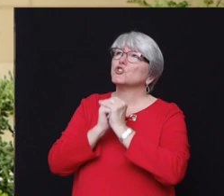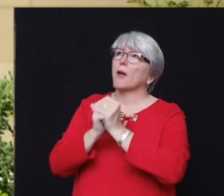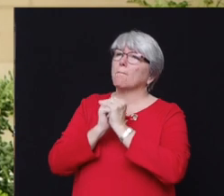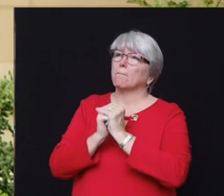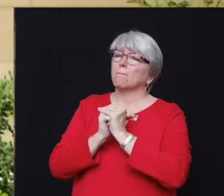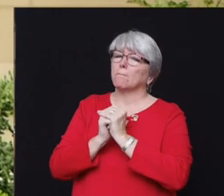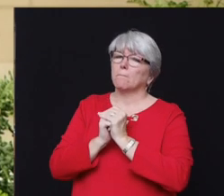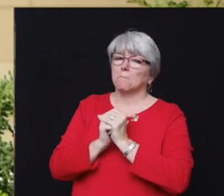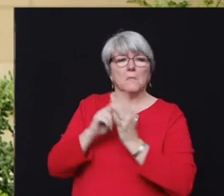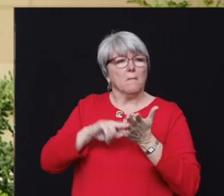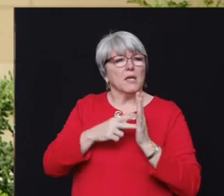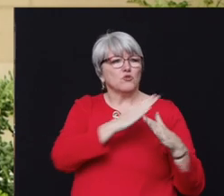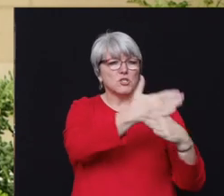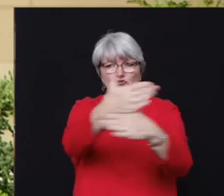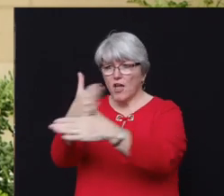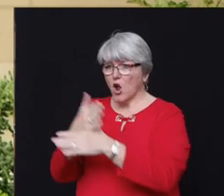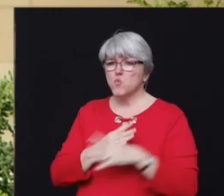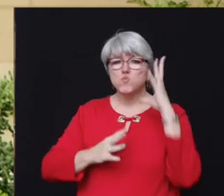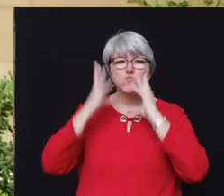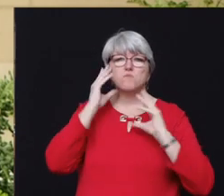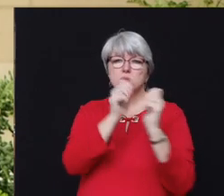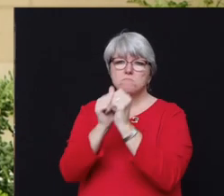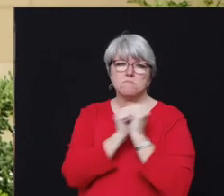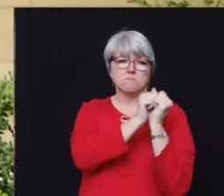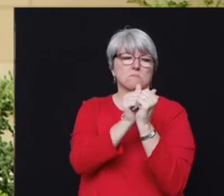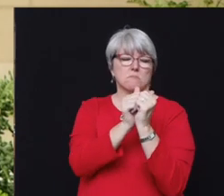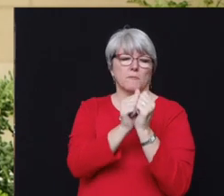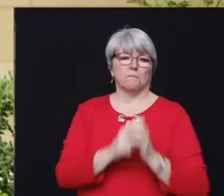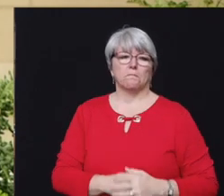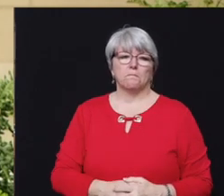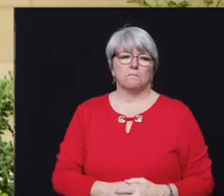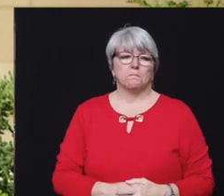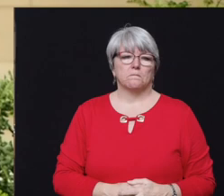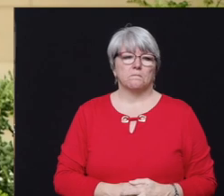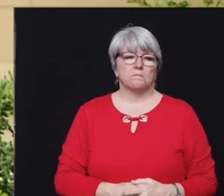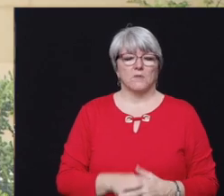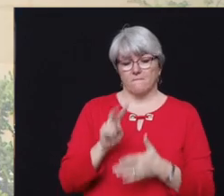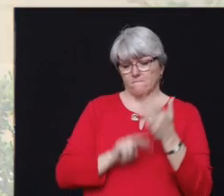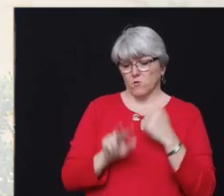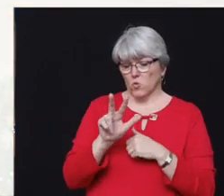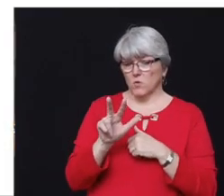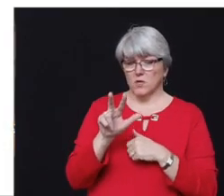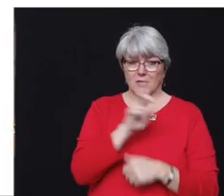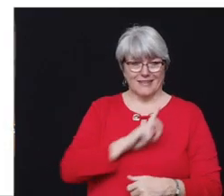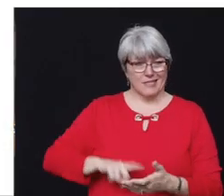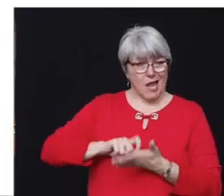It's meant to be shared and experienced with others. In verse 3, David